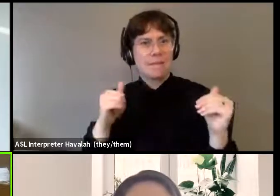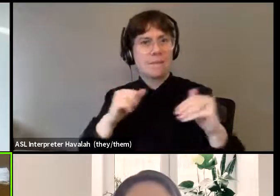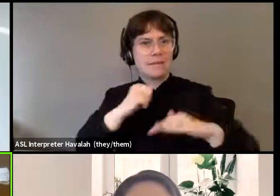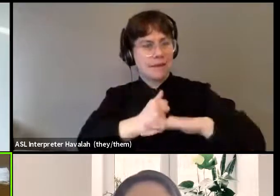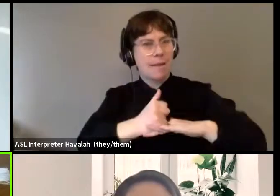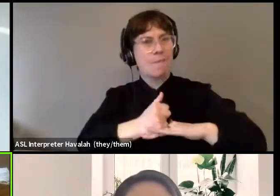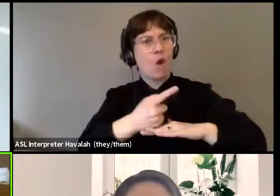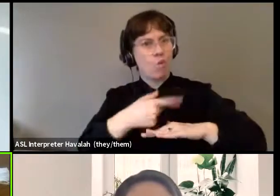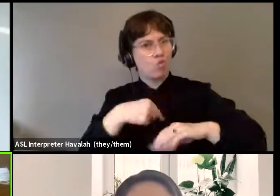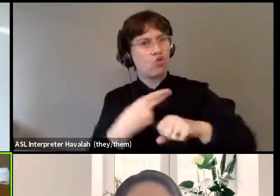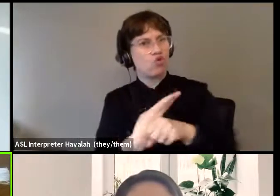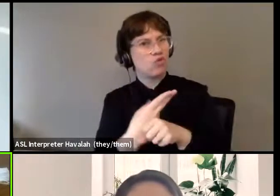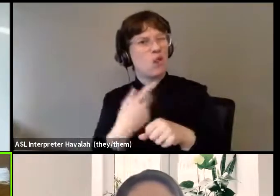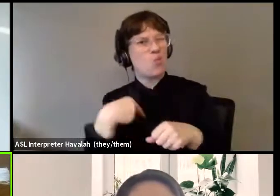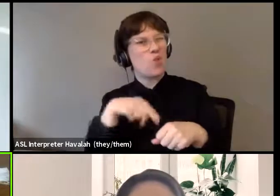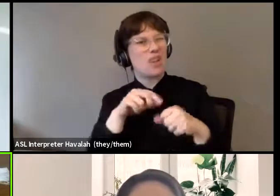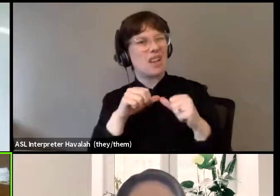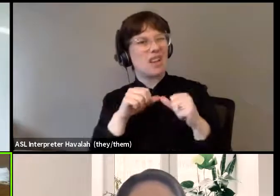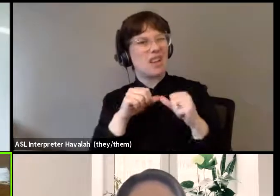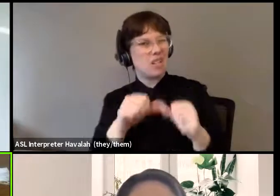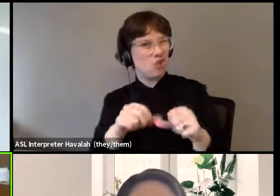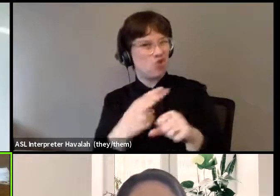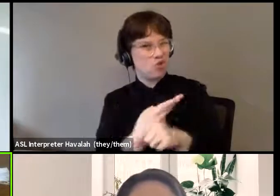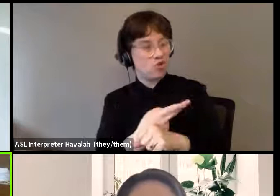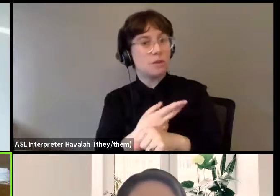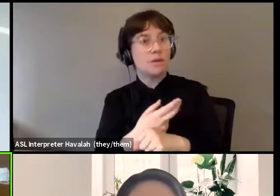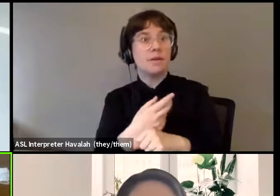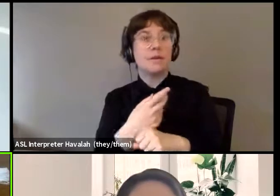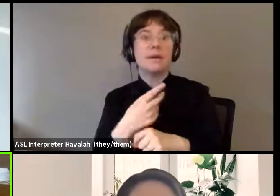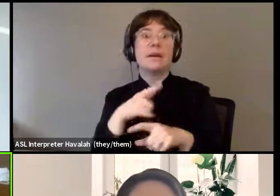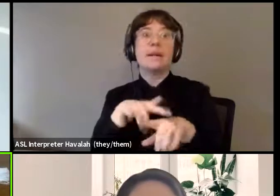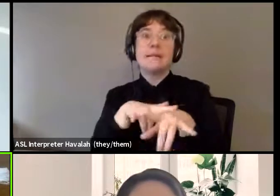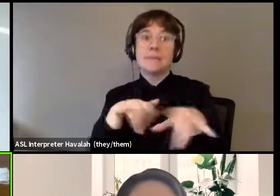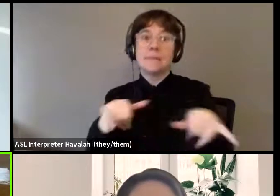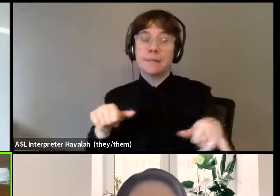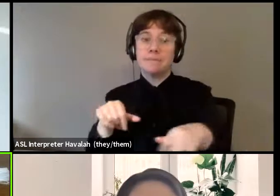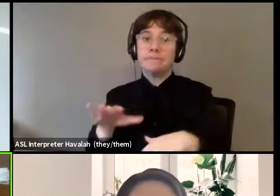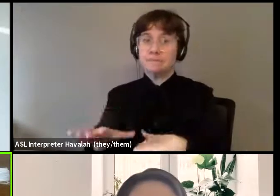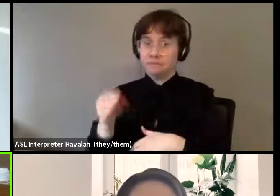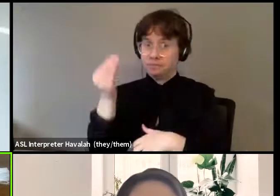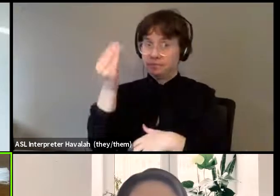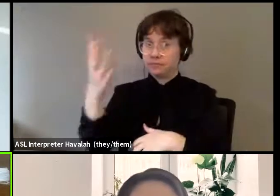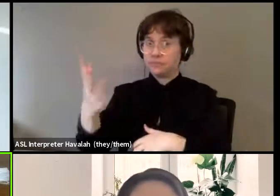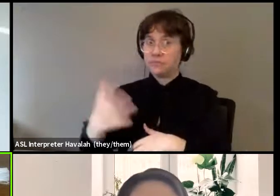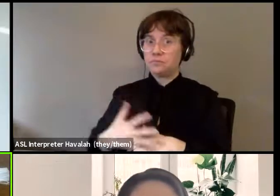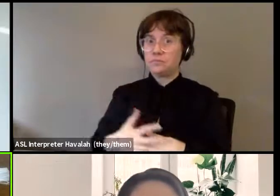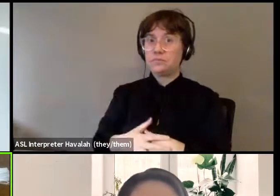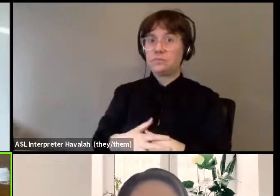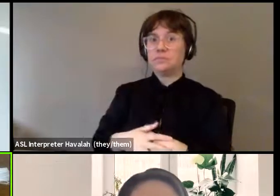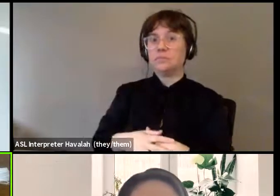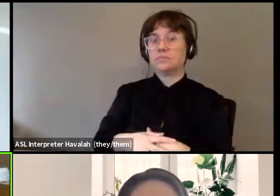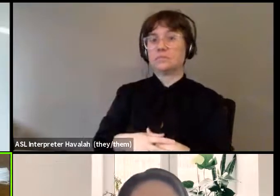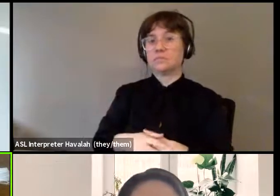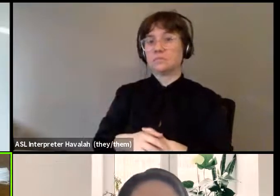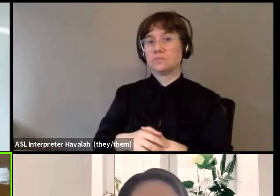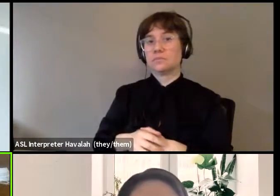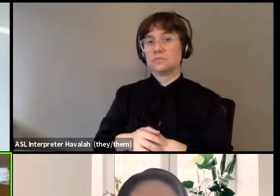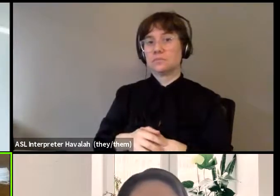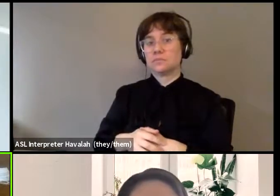drawn from and will continue to draw from. However, I will say this, that